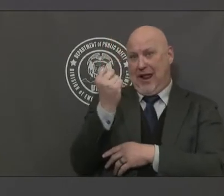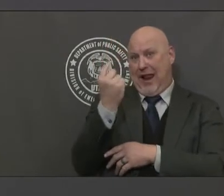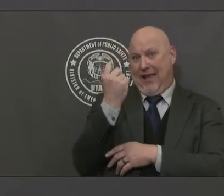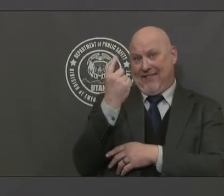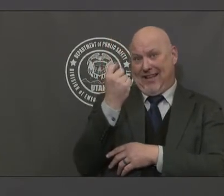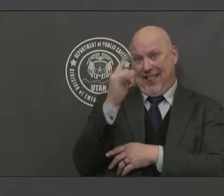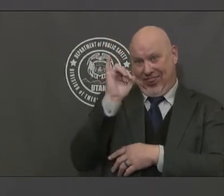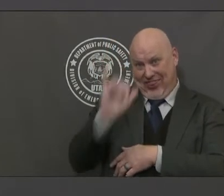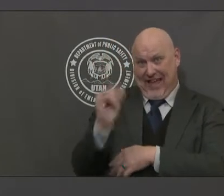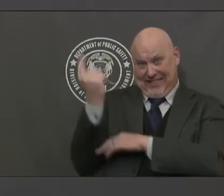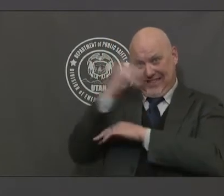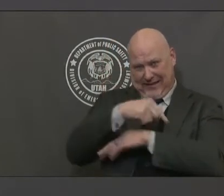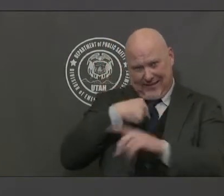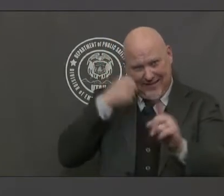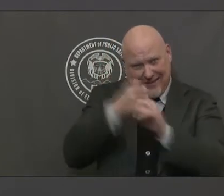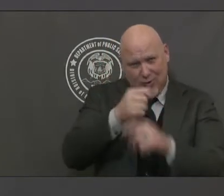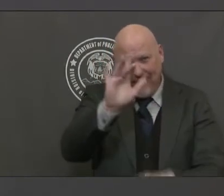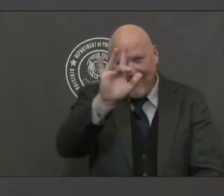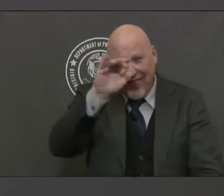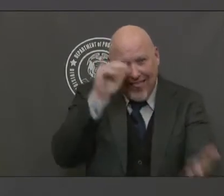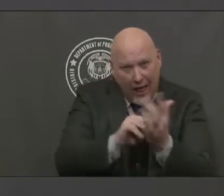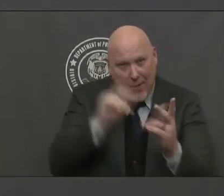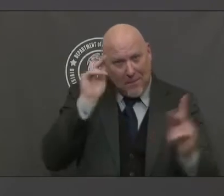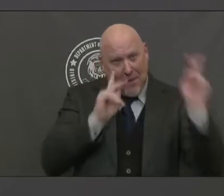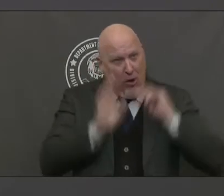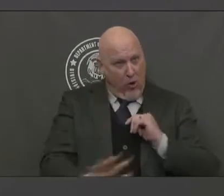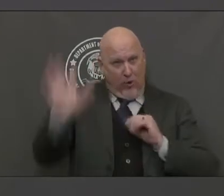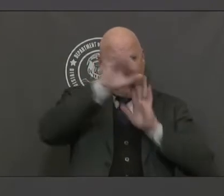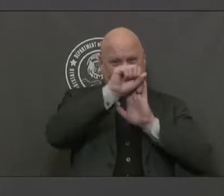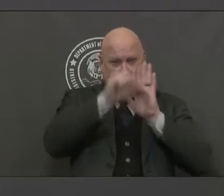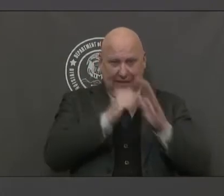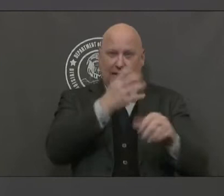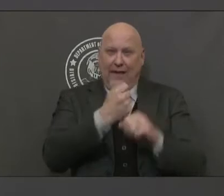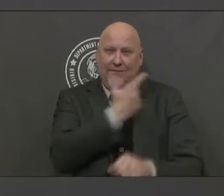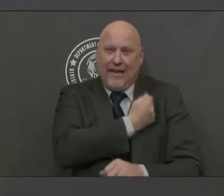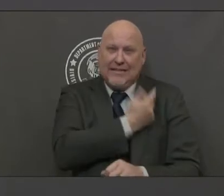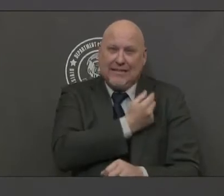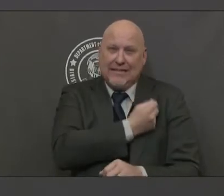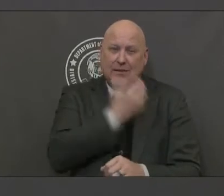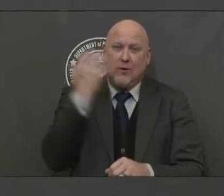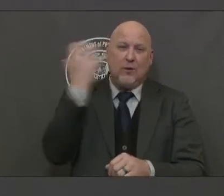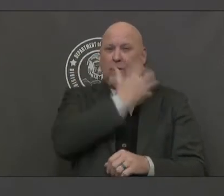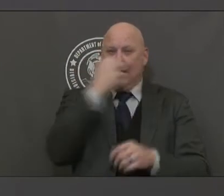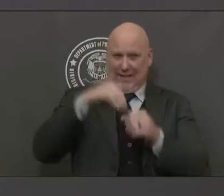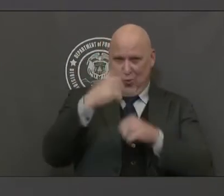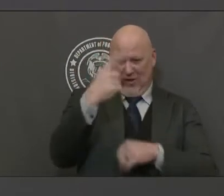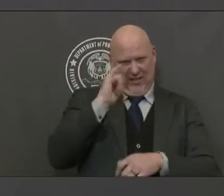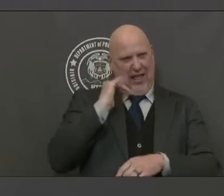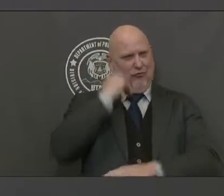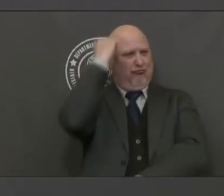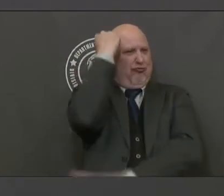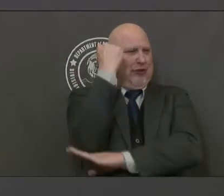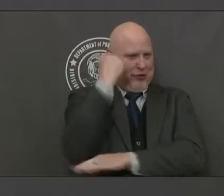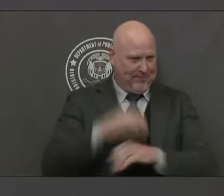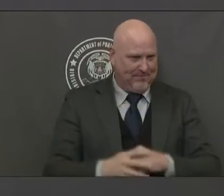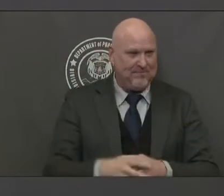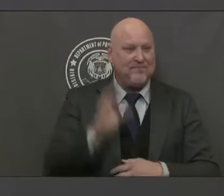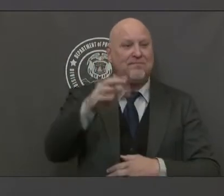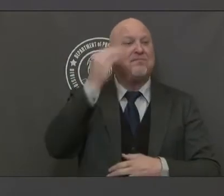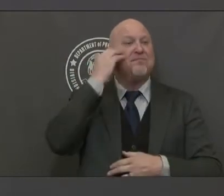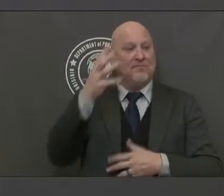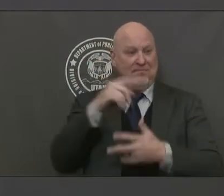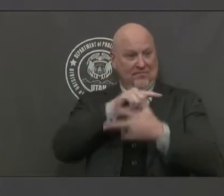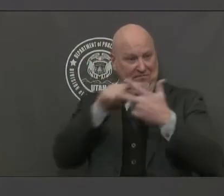big announcements this week. Moderna and Pfizer and Johnson & Johnson all testified before Congress. And we really like it when we're right. We've been telling